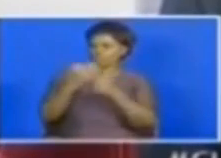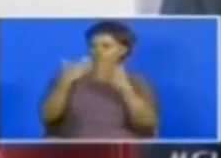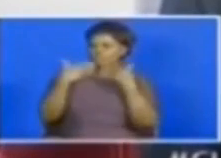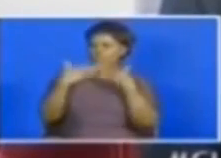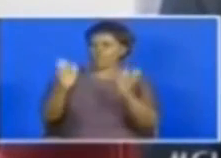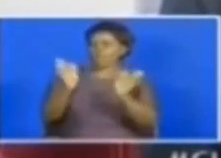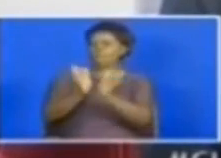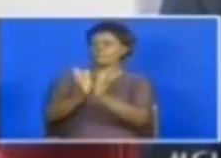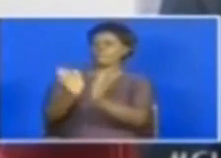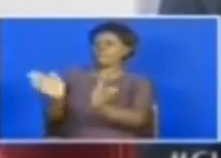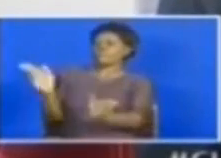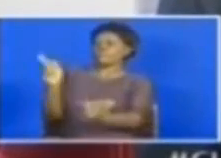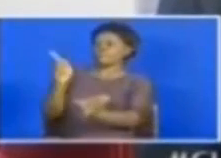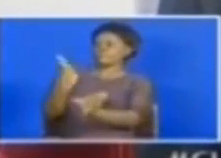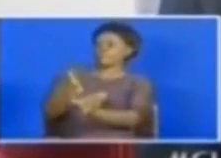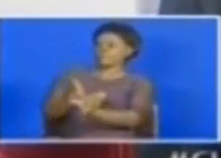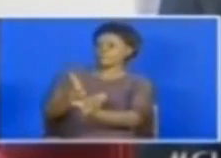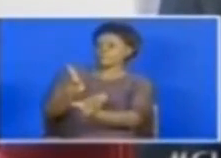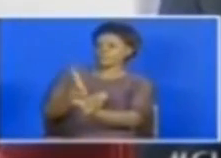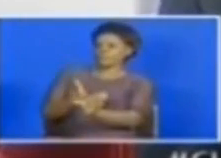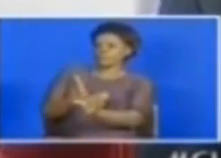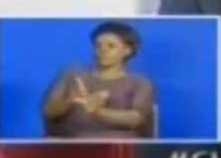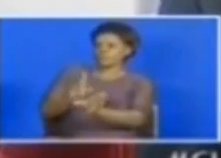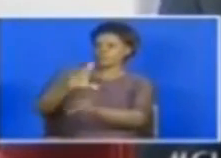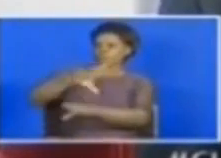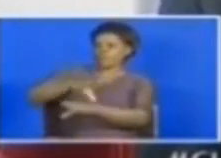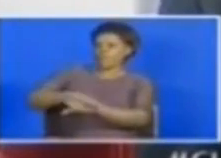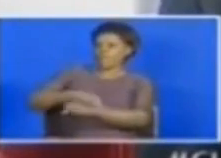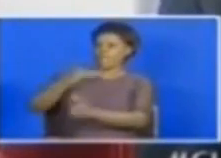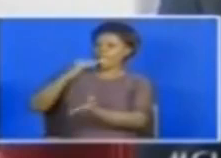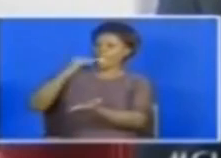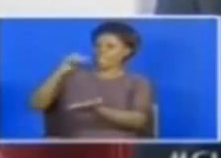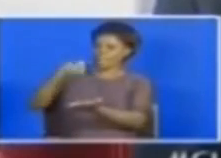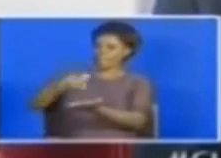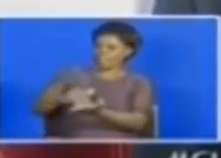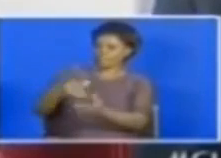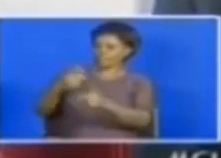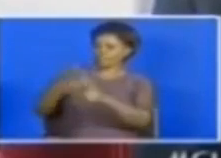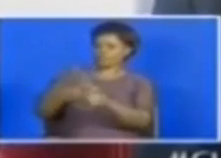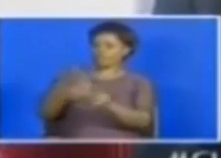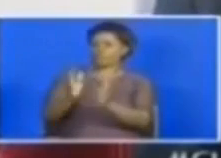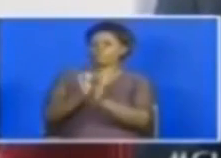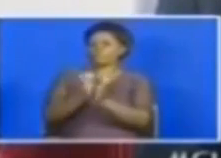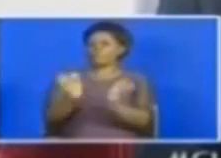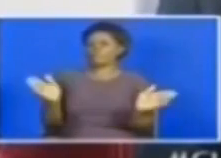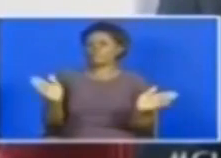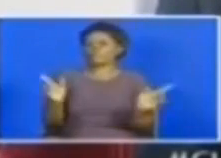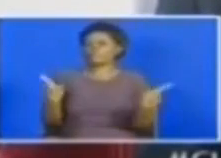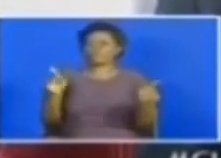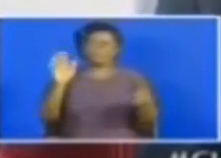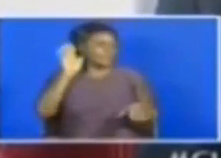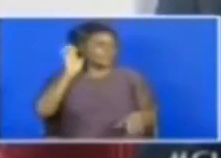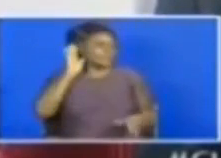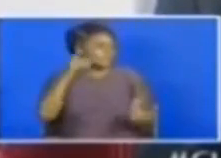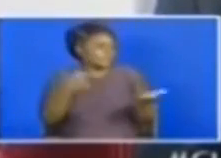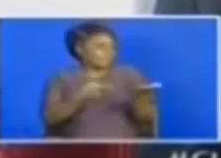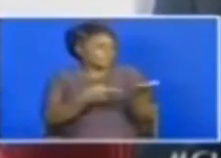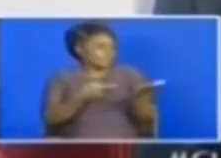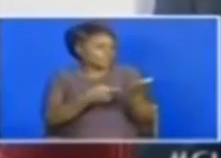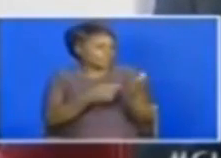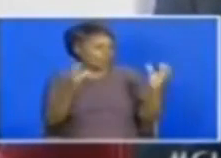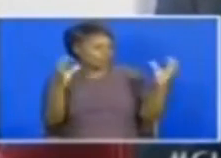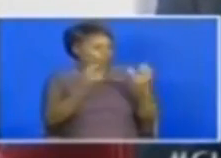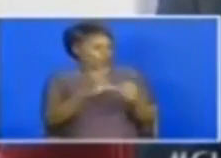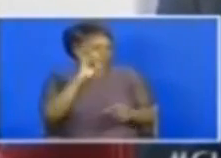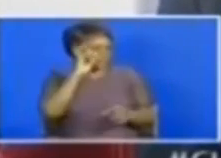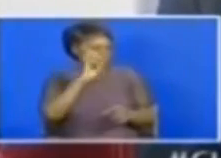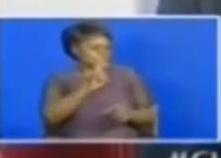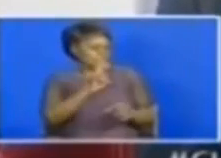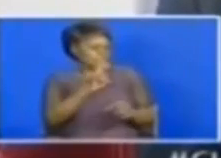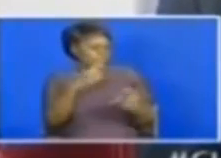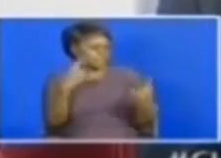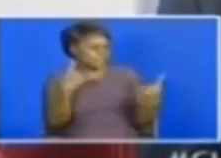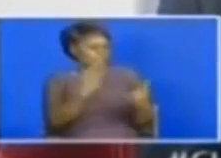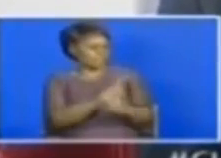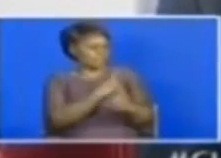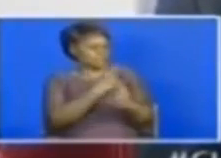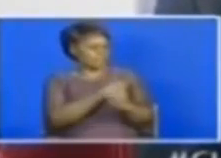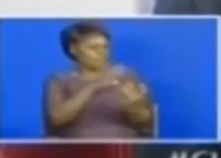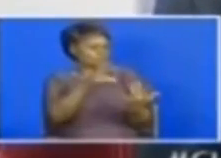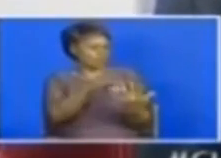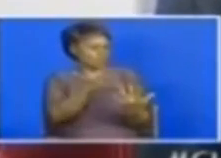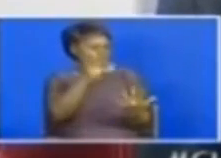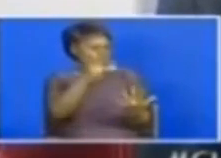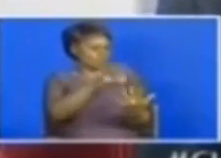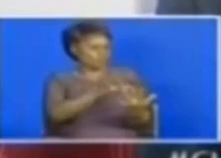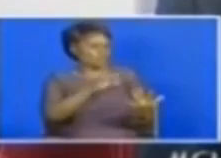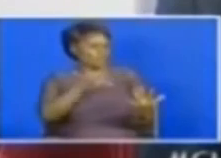That is the public participation. We have received the inputs from the Kenyans. We've had our technical team look at the various options available for